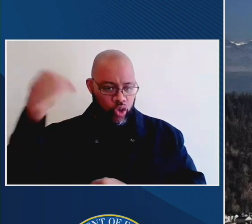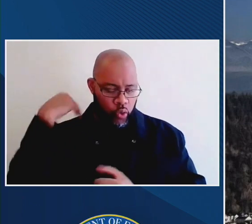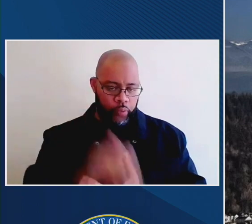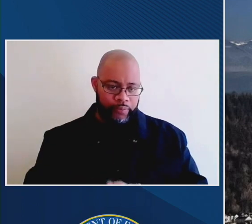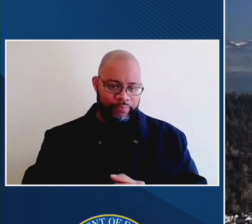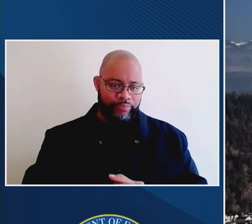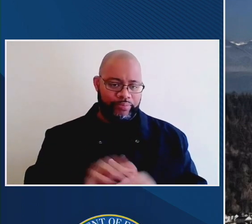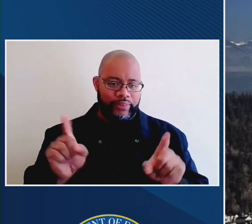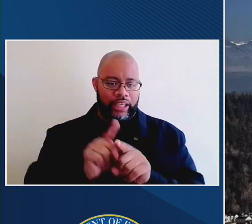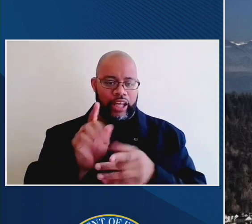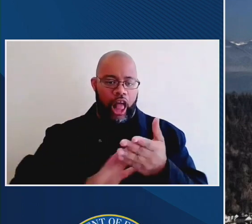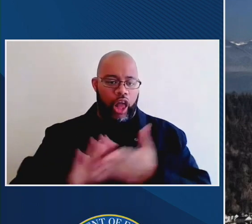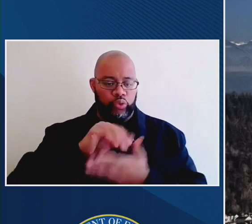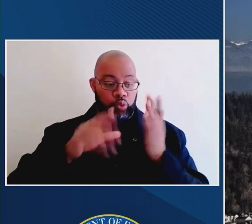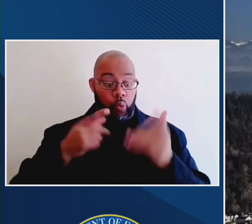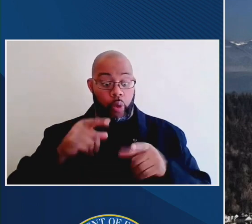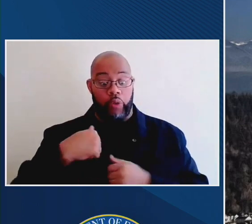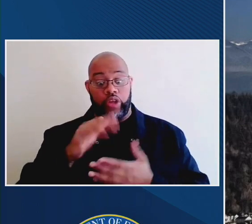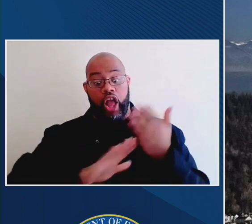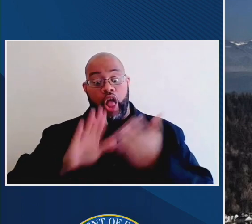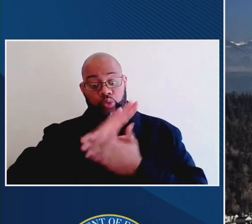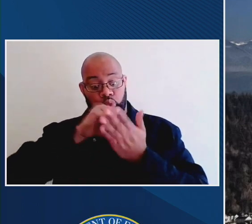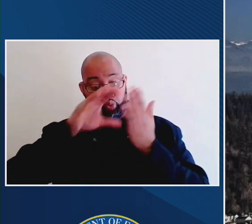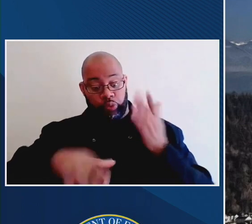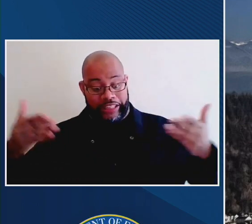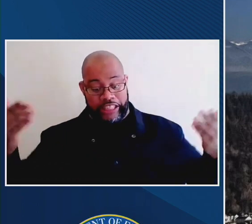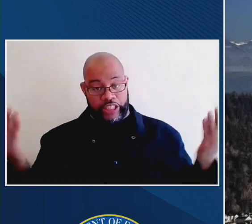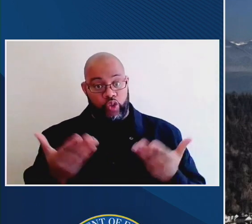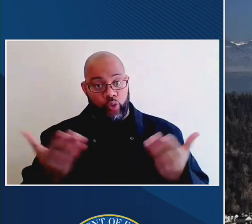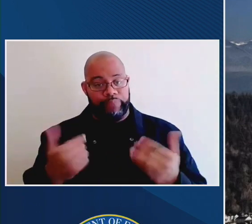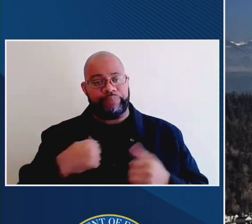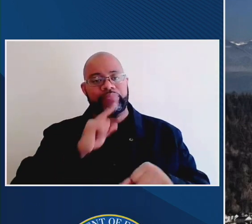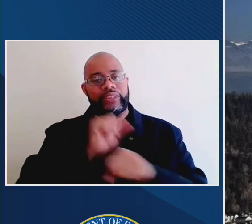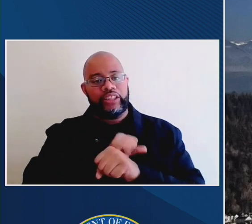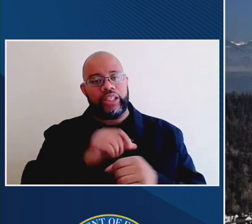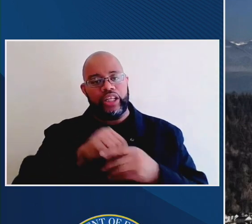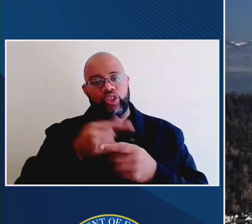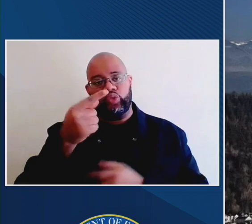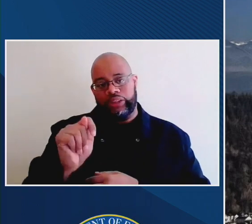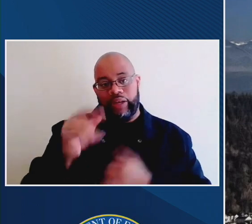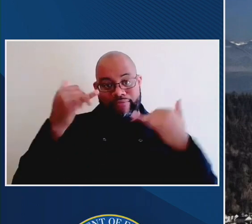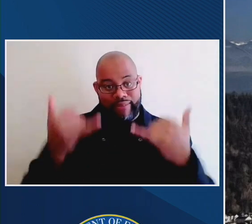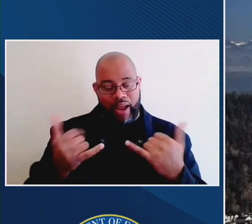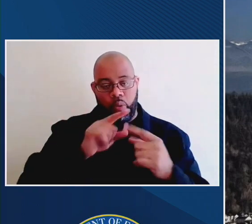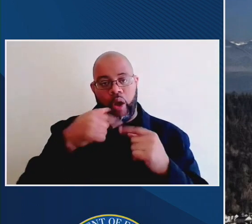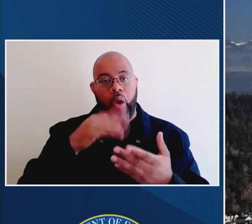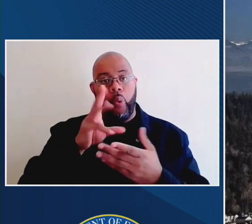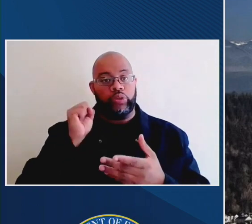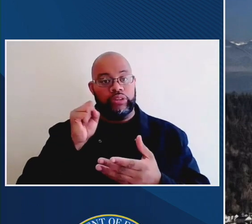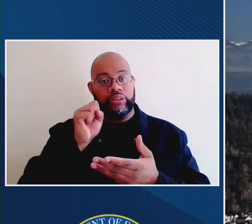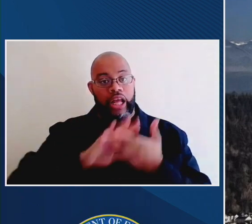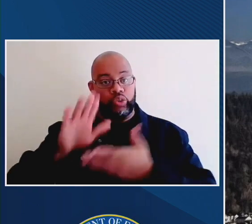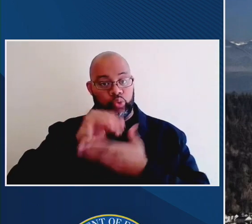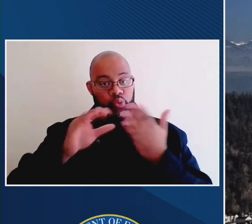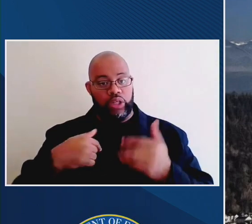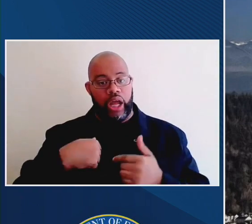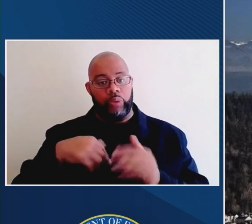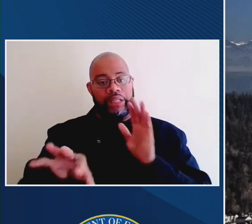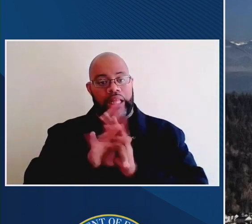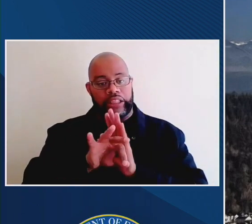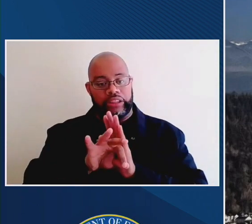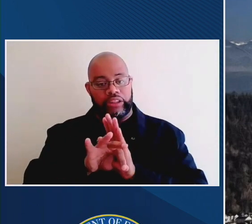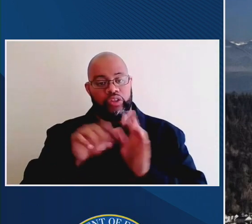college student. And while I was a college student here, I'm actually at Georgetown now. When I was a college student here, I was selected to be